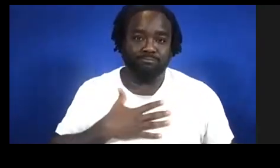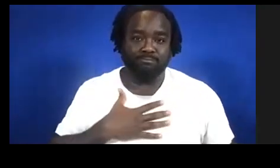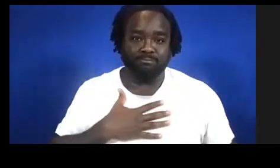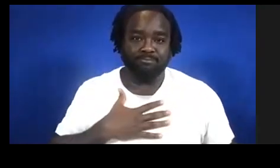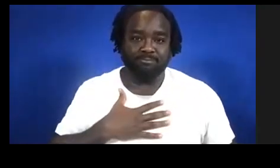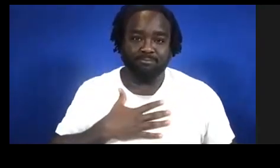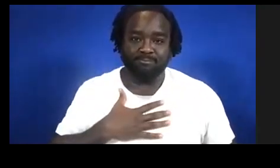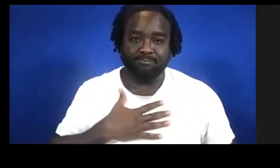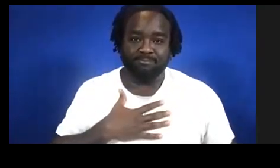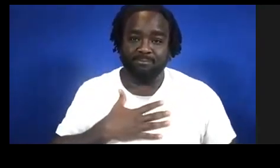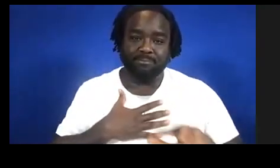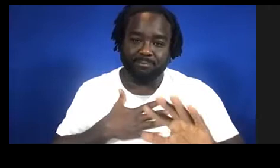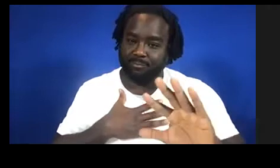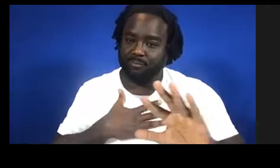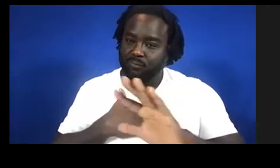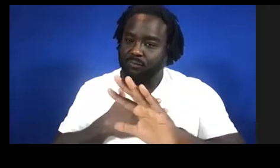Now I'm a cat person.